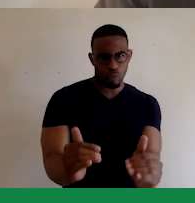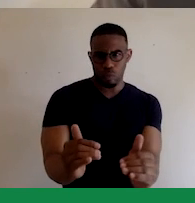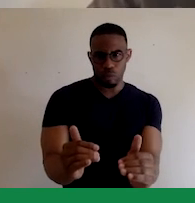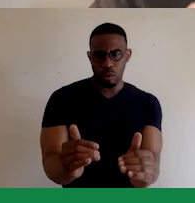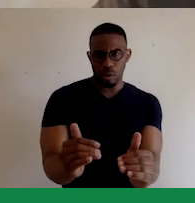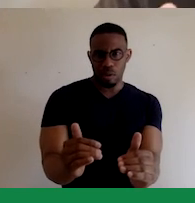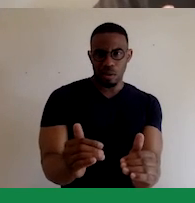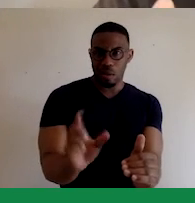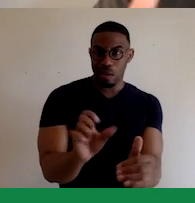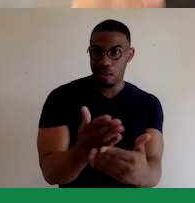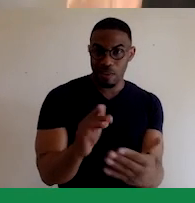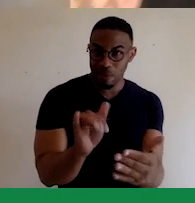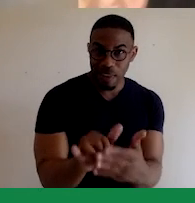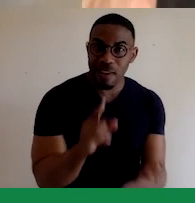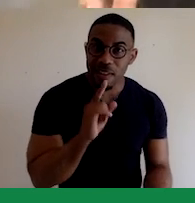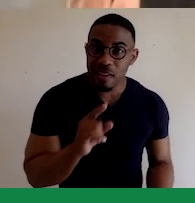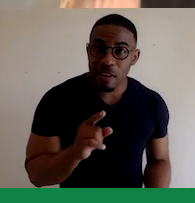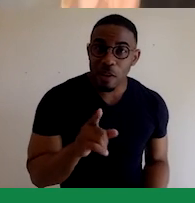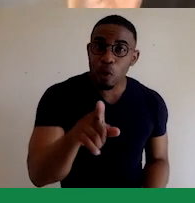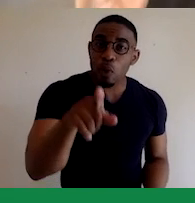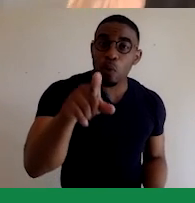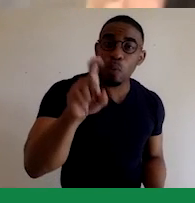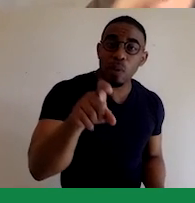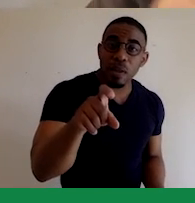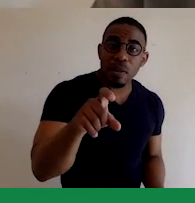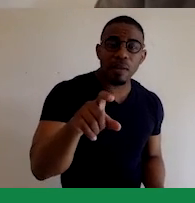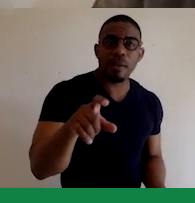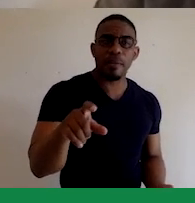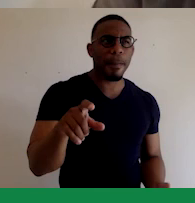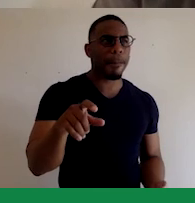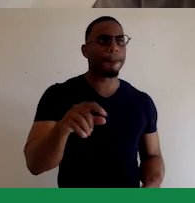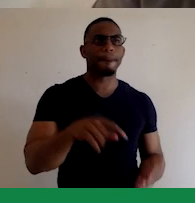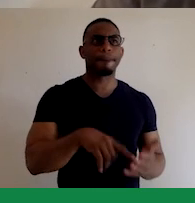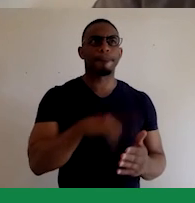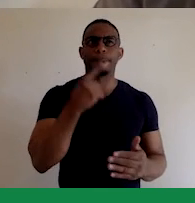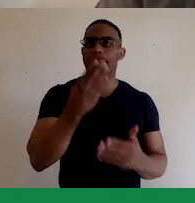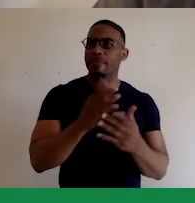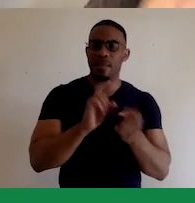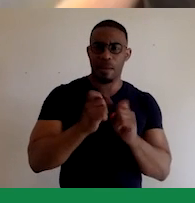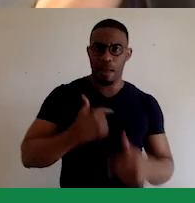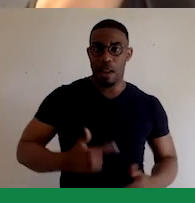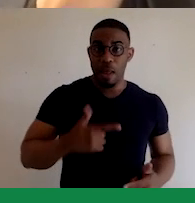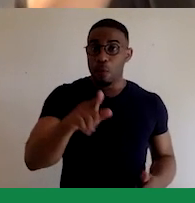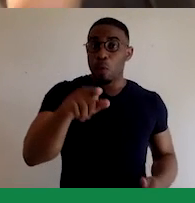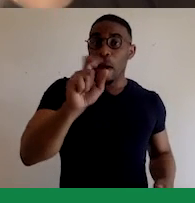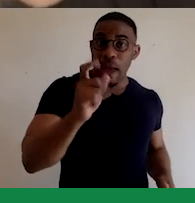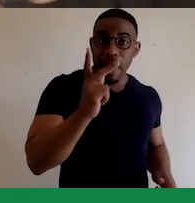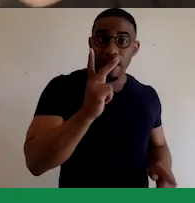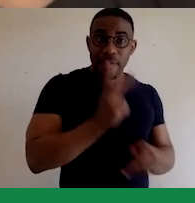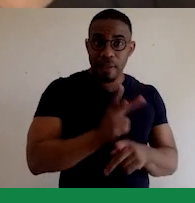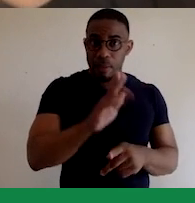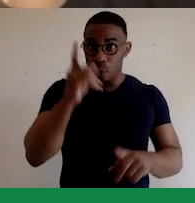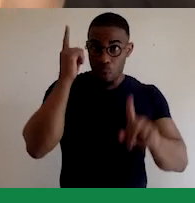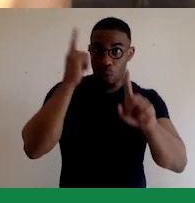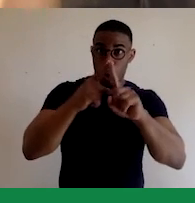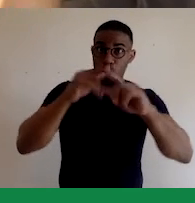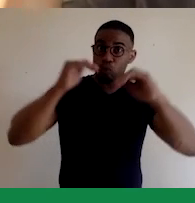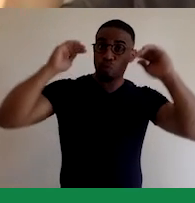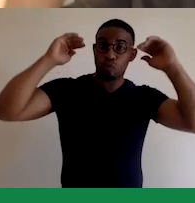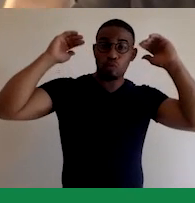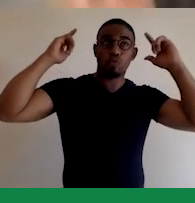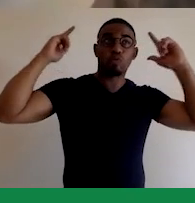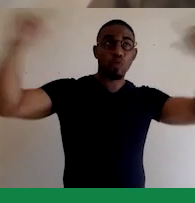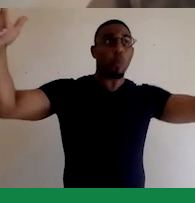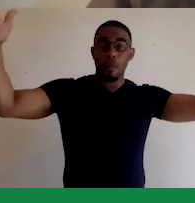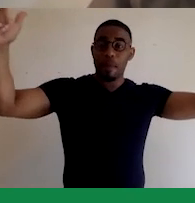small. And the other thing with that is you need, and this is the one thing that changed my life, you have to keep your goals so